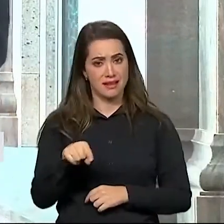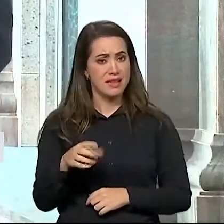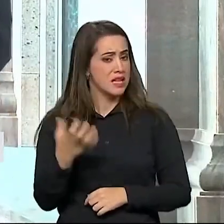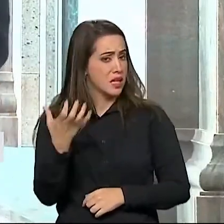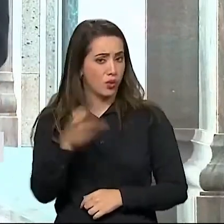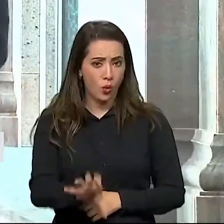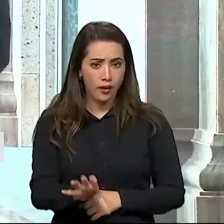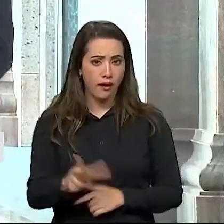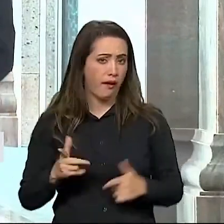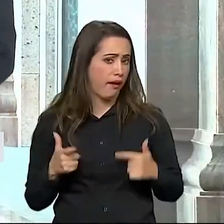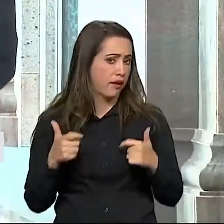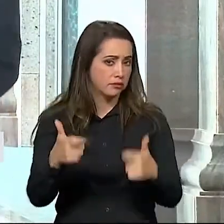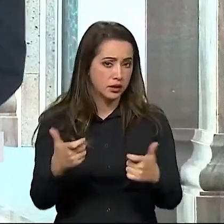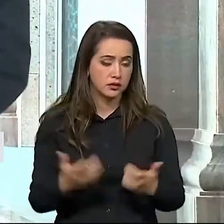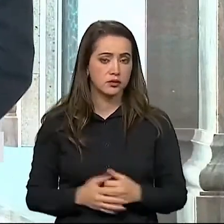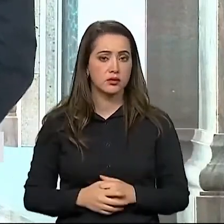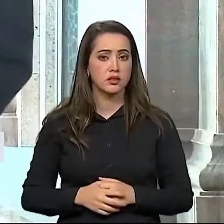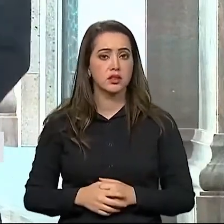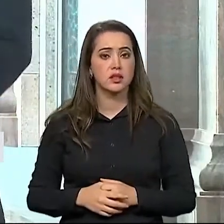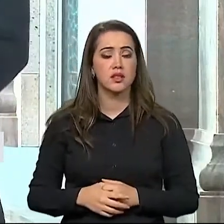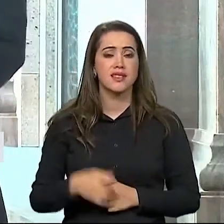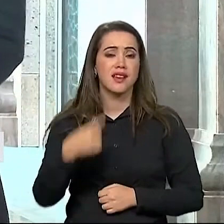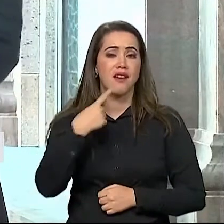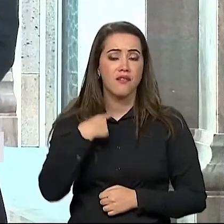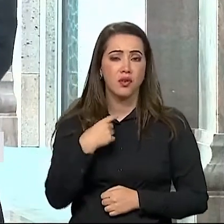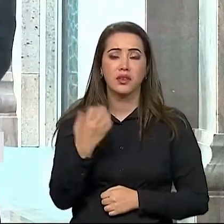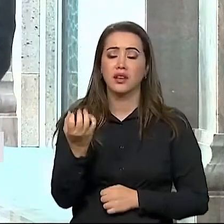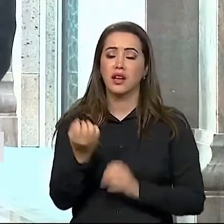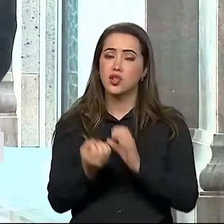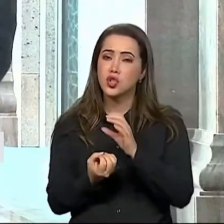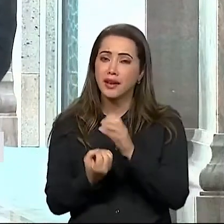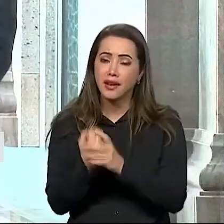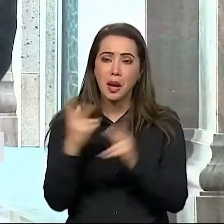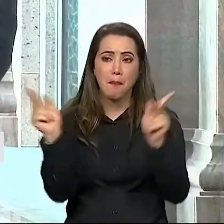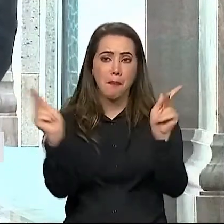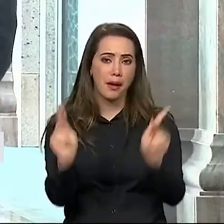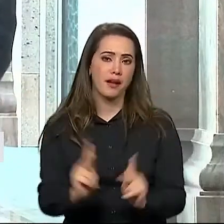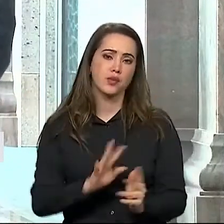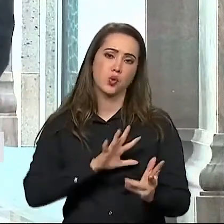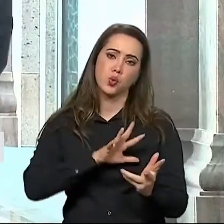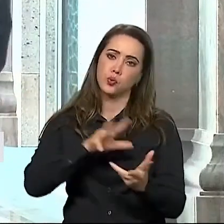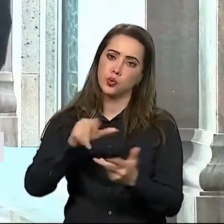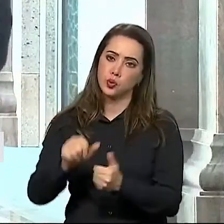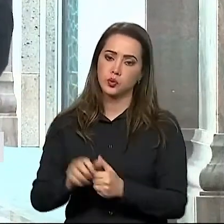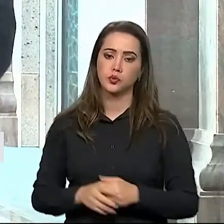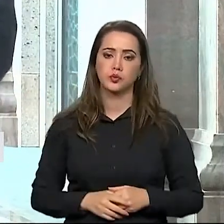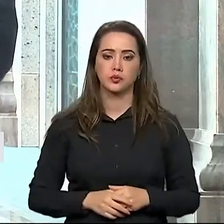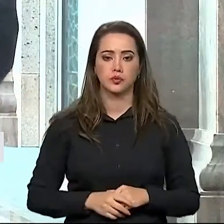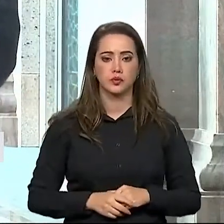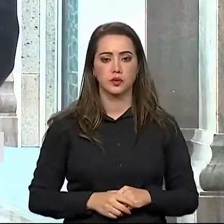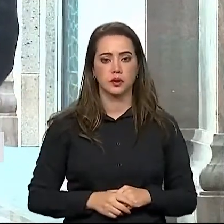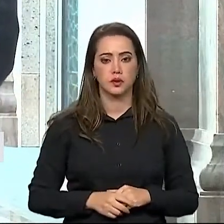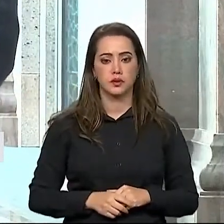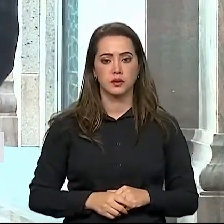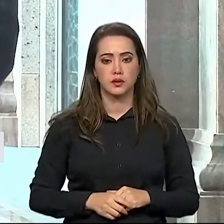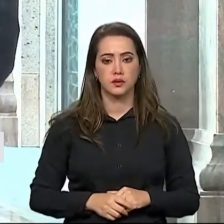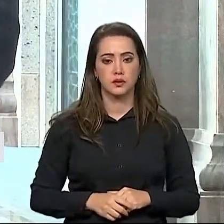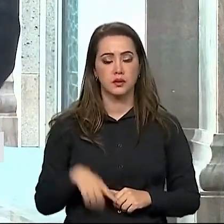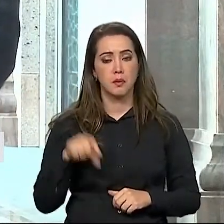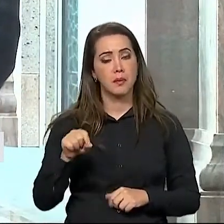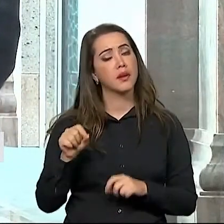do not want the war to continue. Que desejam construir paz no mundo. That want to build peace in the world.